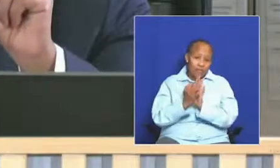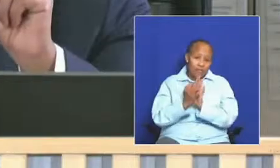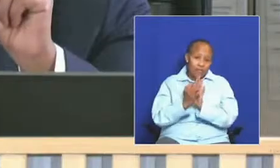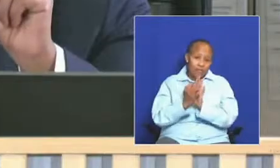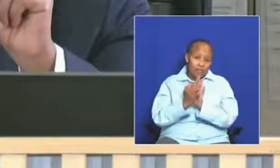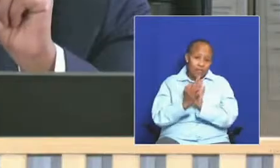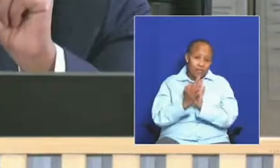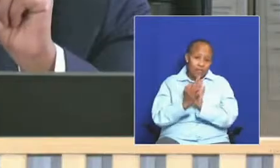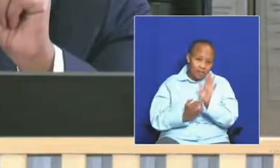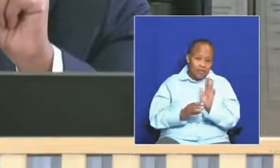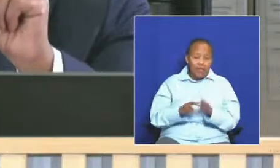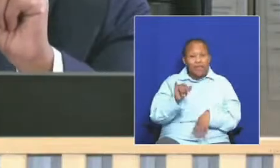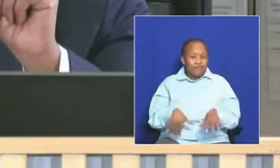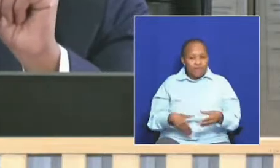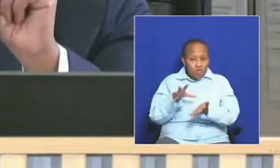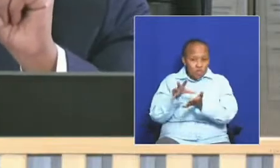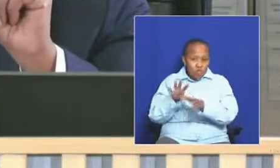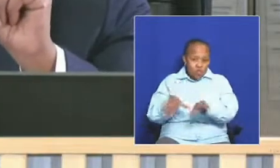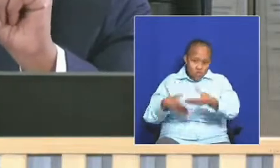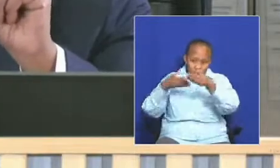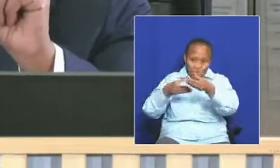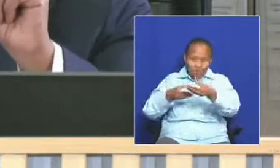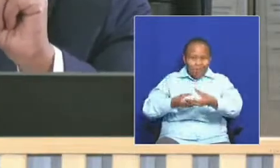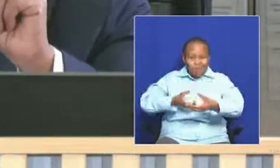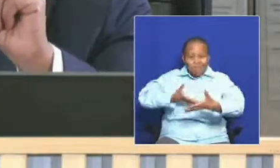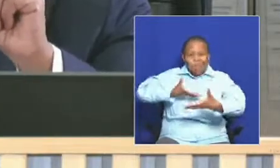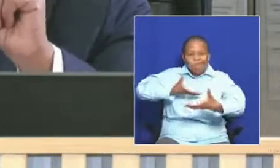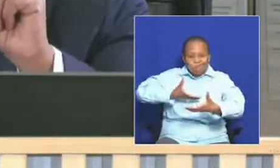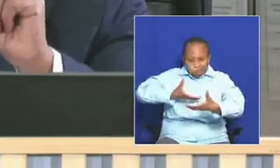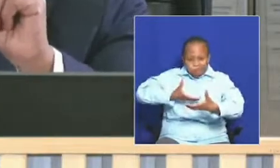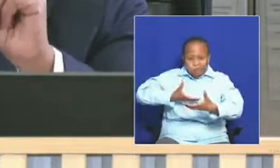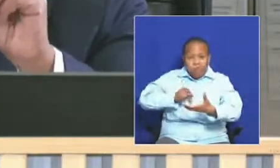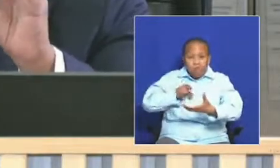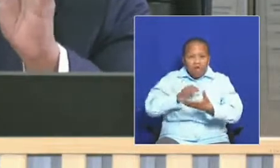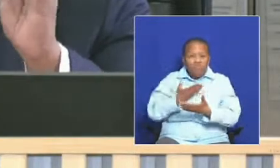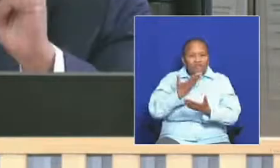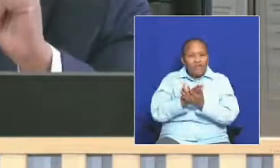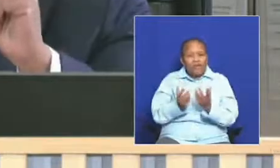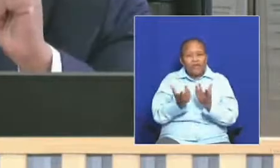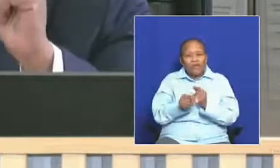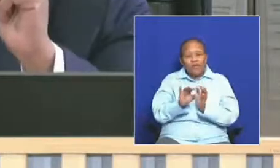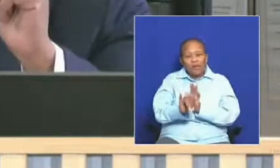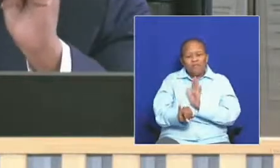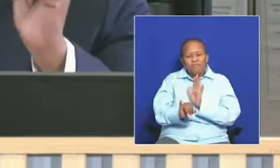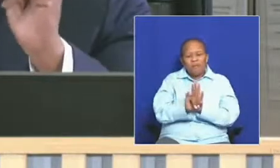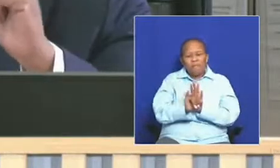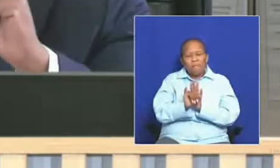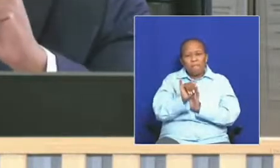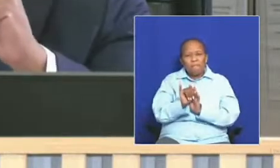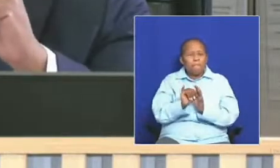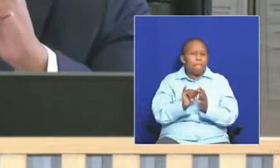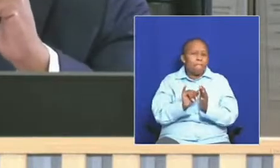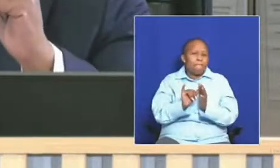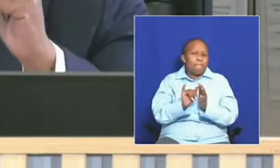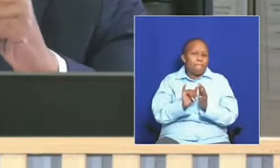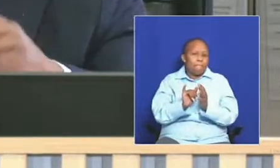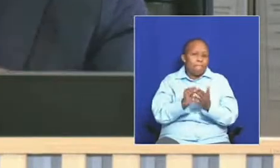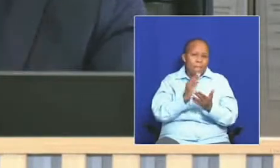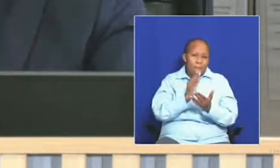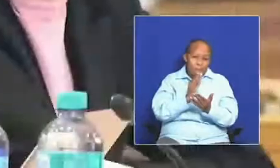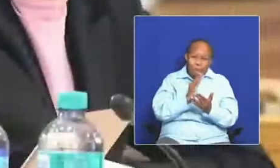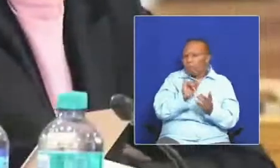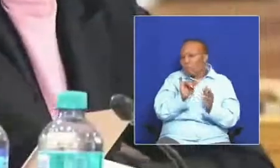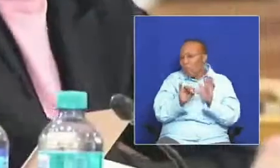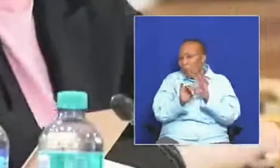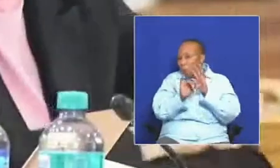even if you share the full documents, if you buy the relevant parts. We'll do our best, Chairperson. Thank